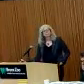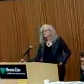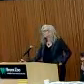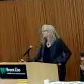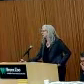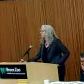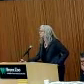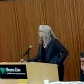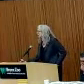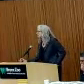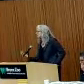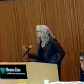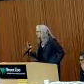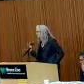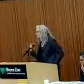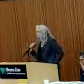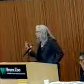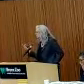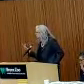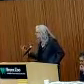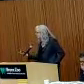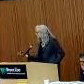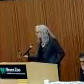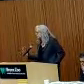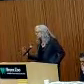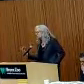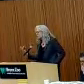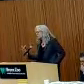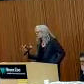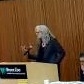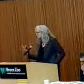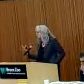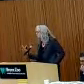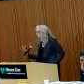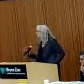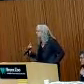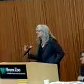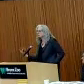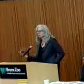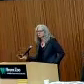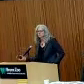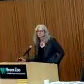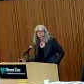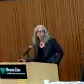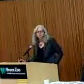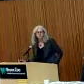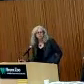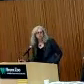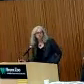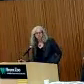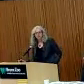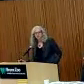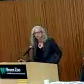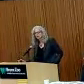um in you know we have um over the past couple of years worked with you know after the Newsday reporting about the sort of real estate